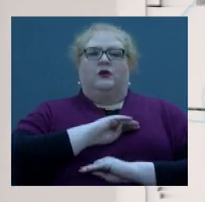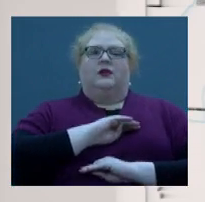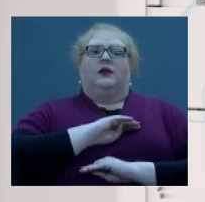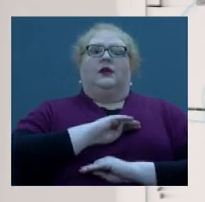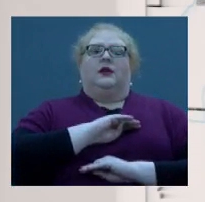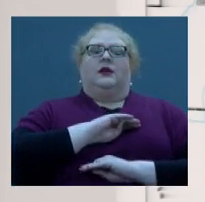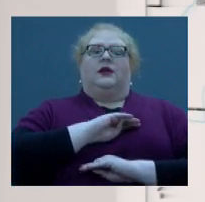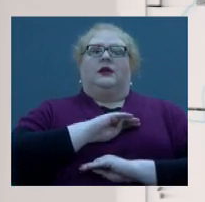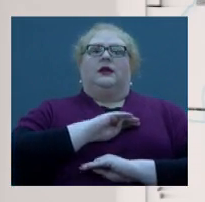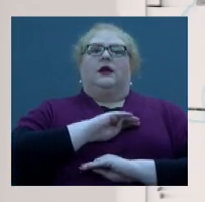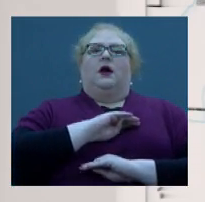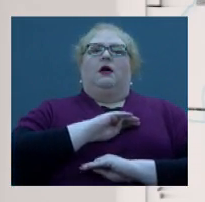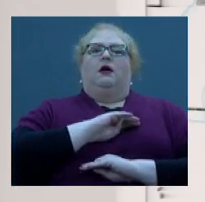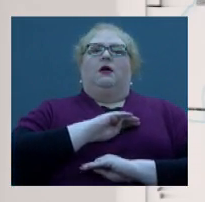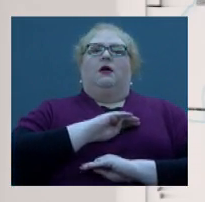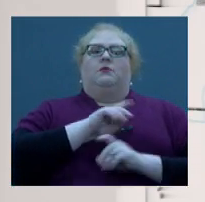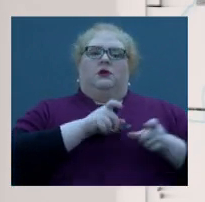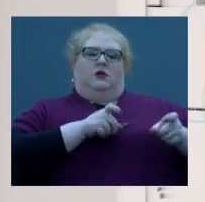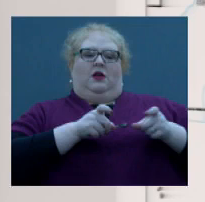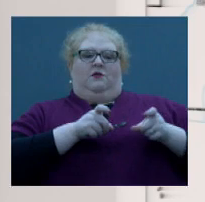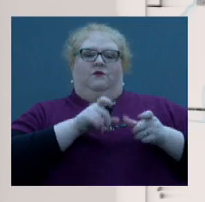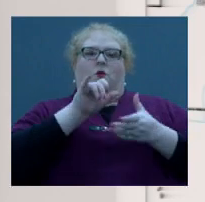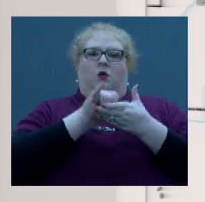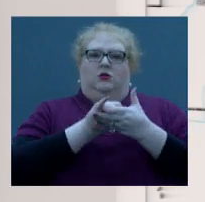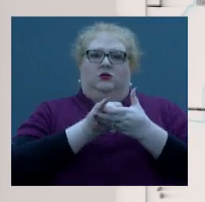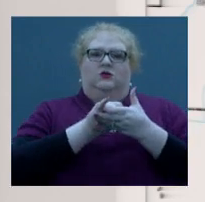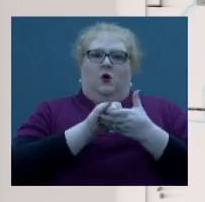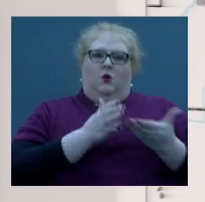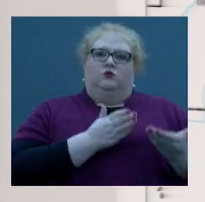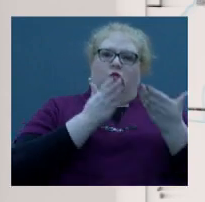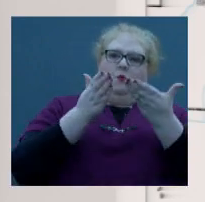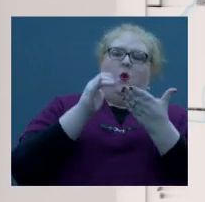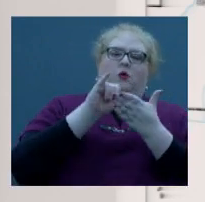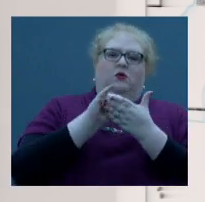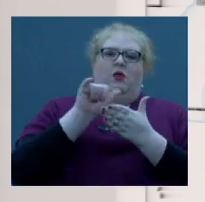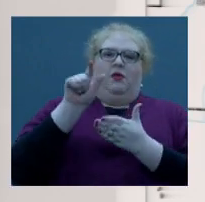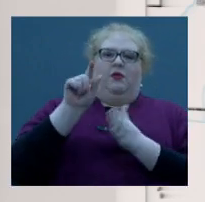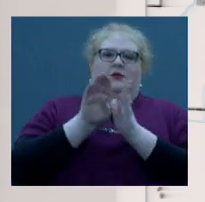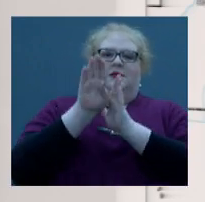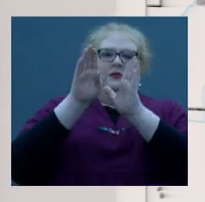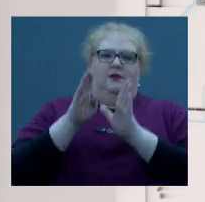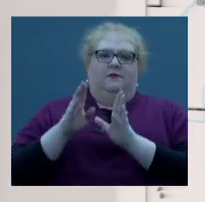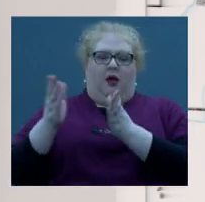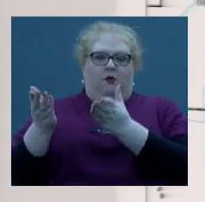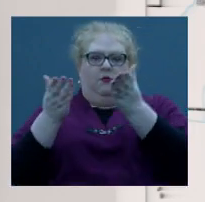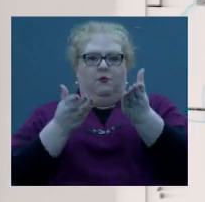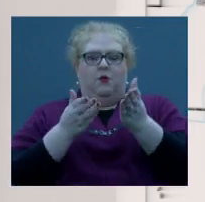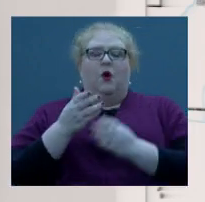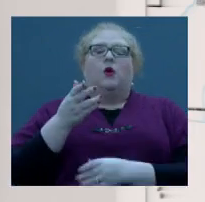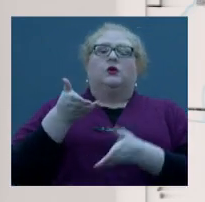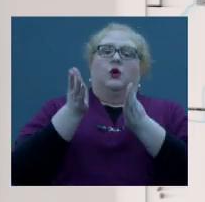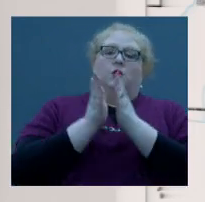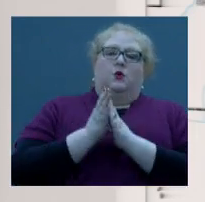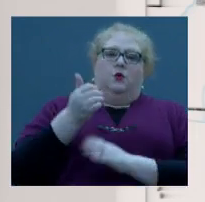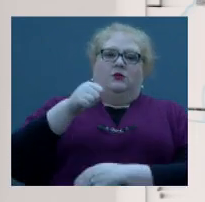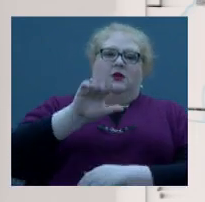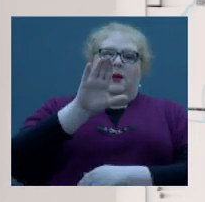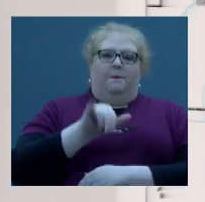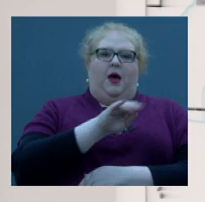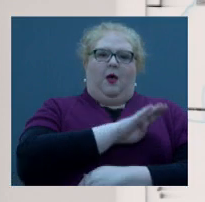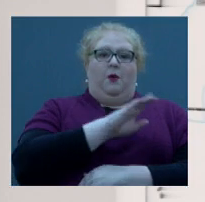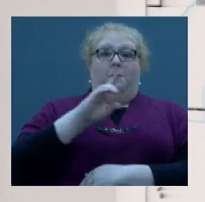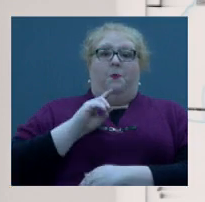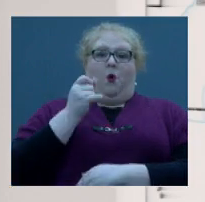satisfactorily enforce the proposals put forward by the developer. A request was denied by the Board of Directors